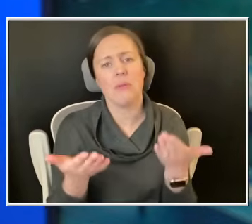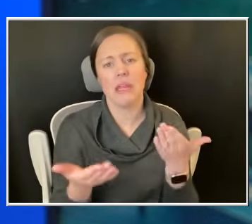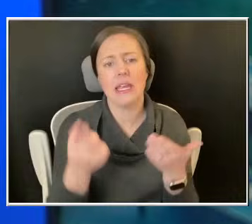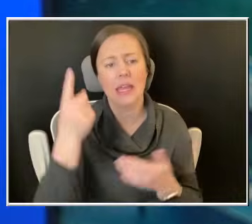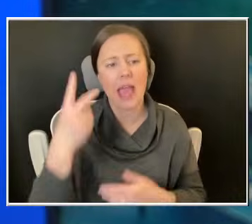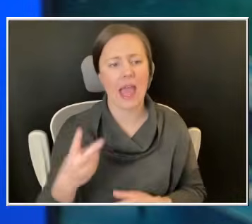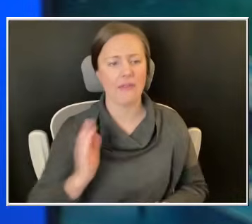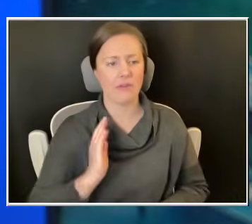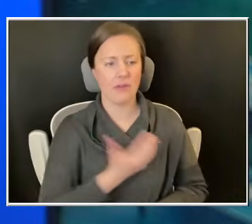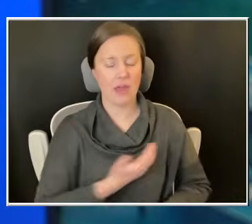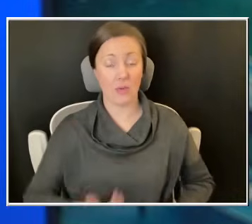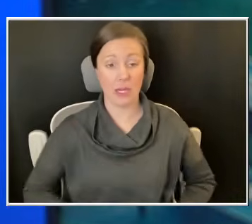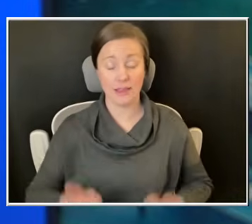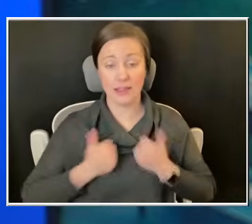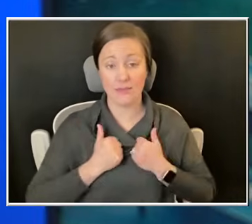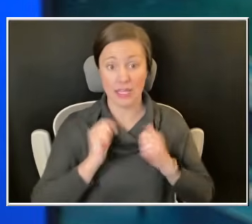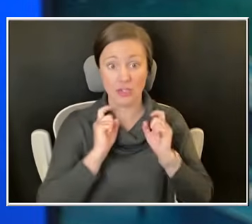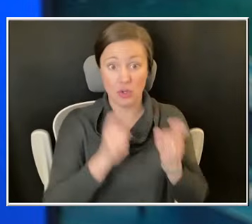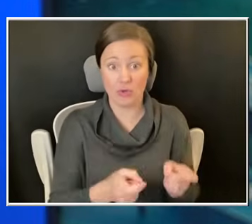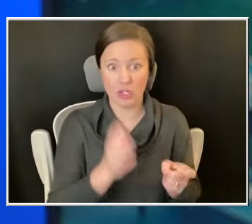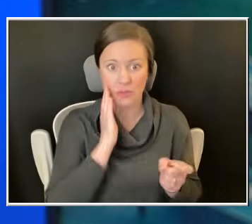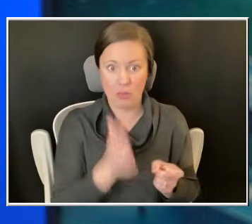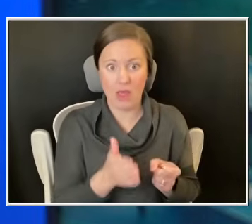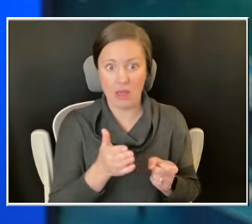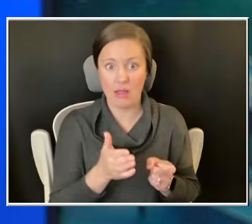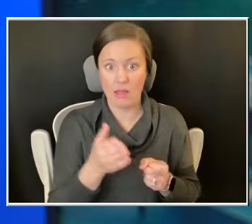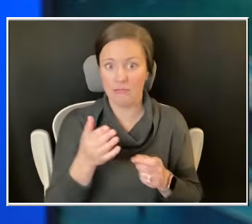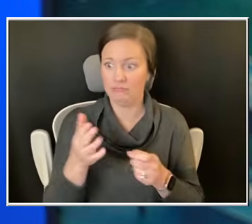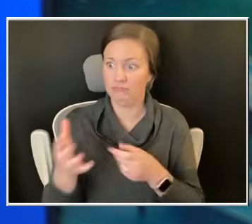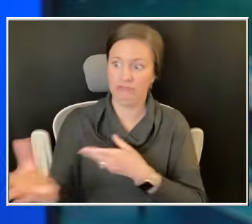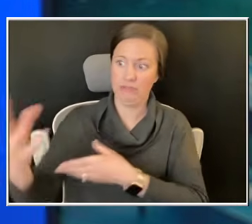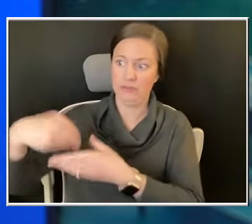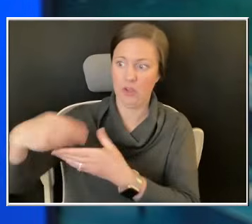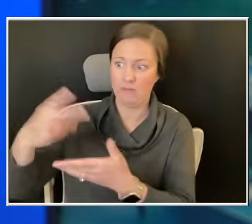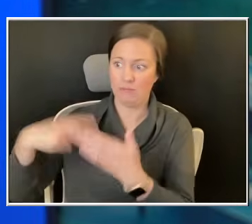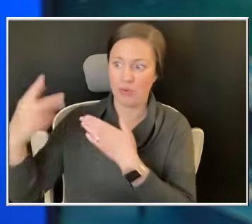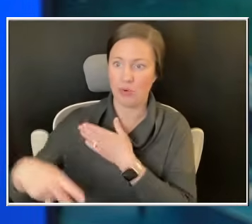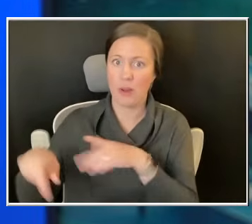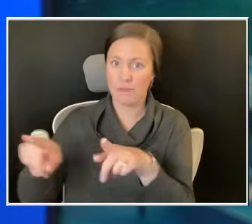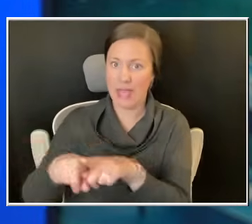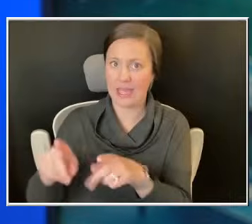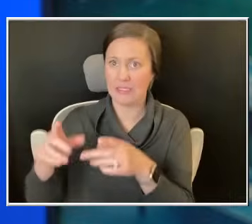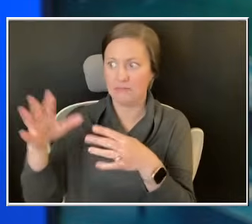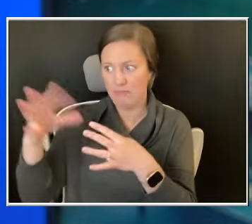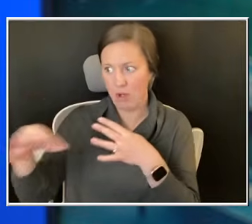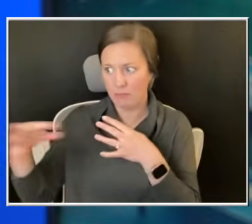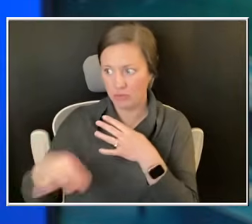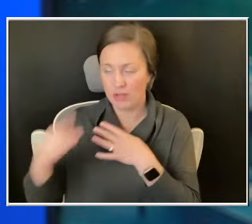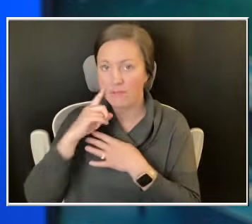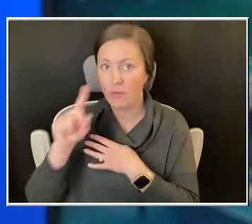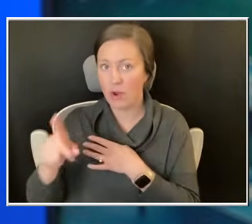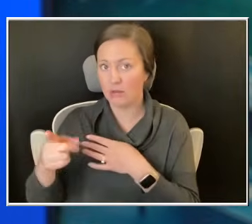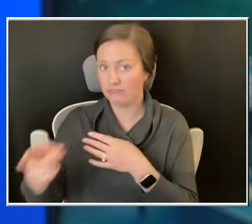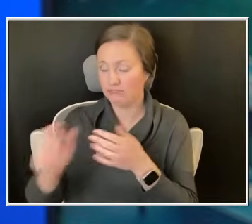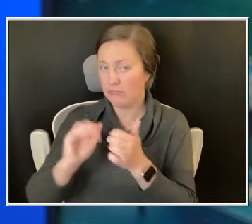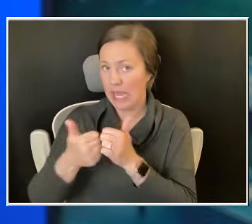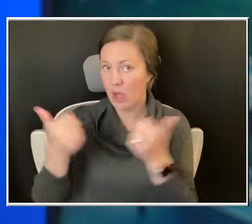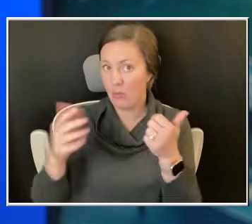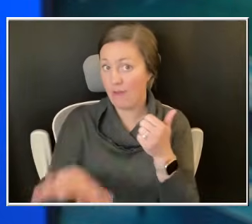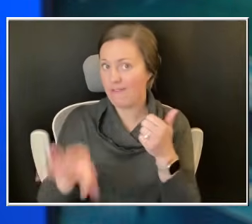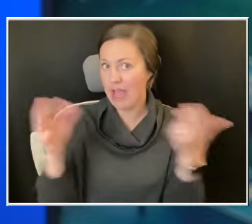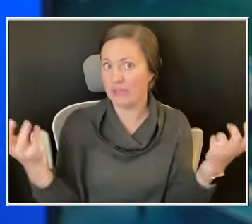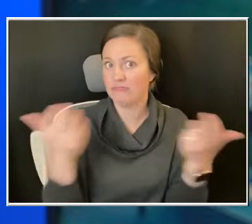go into that program as a possibility for how they can find compatible